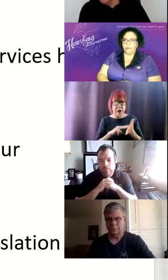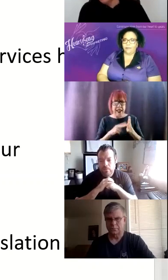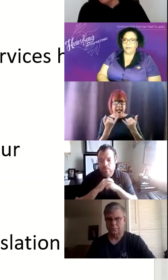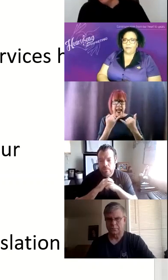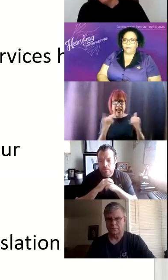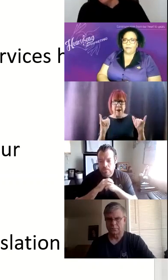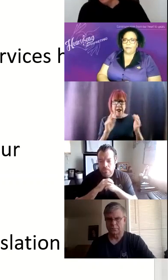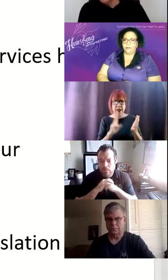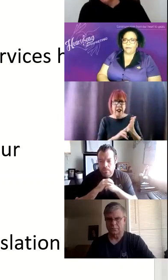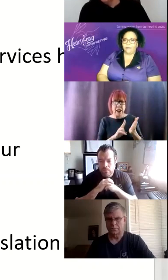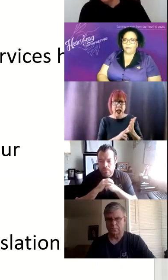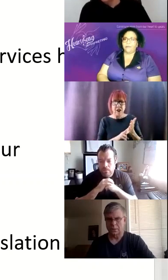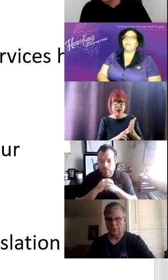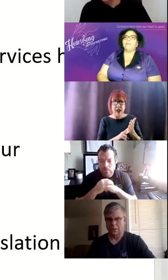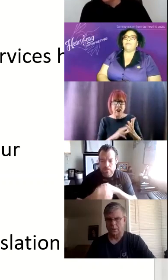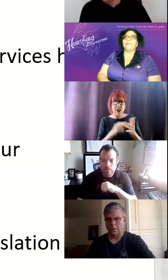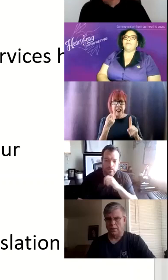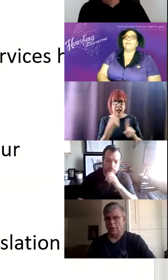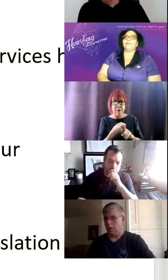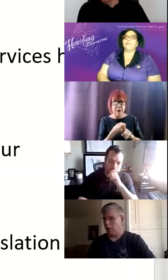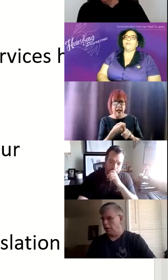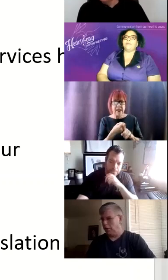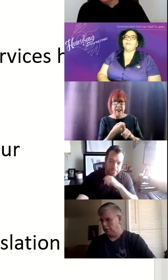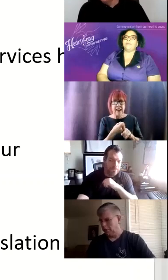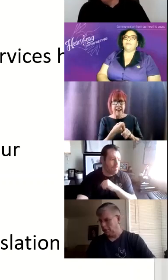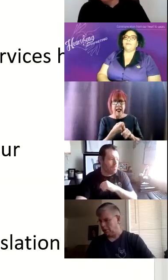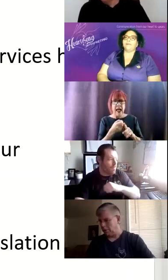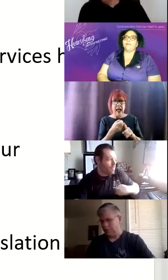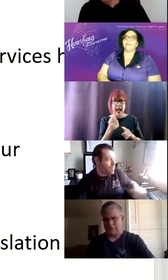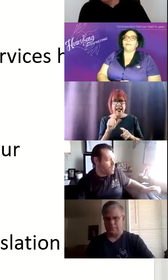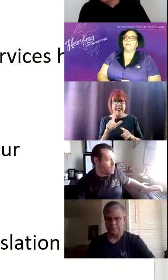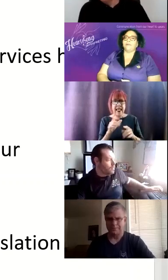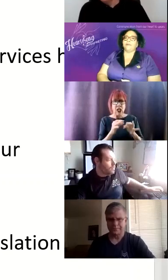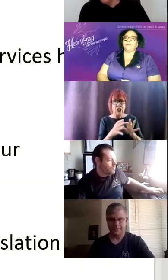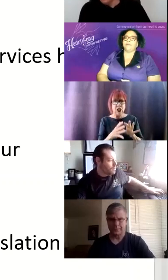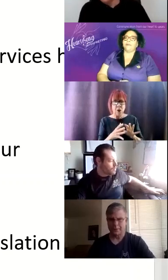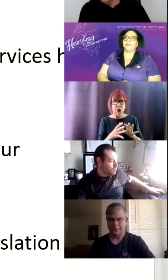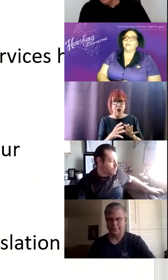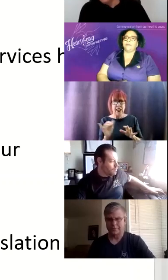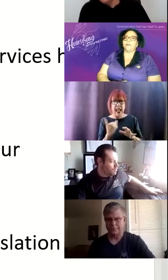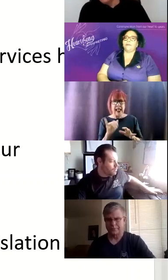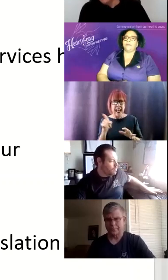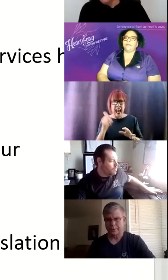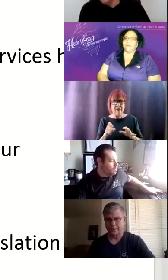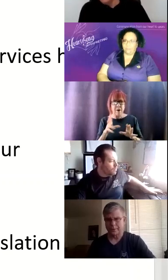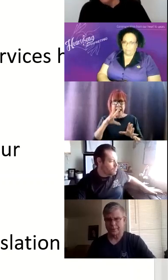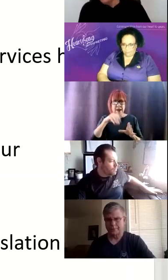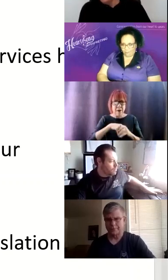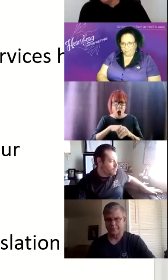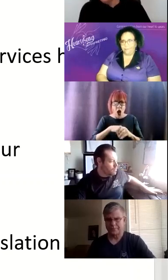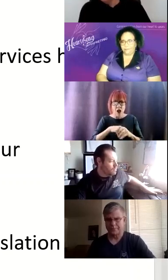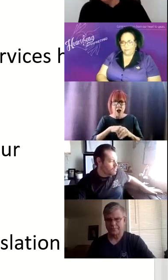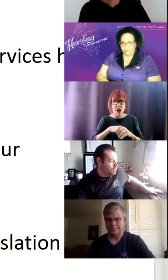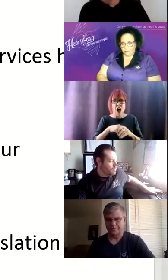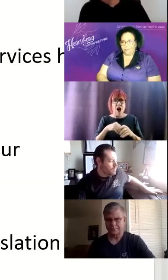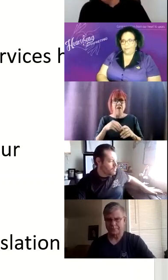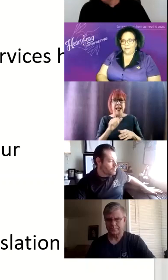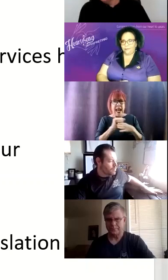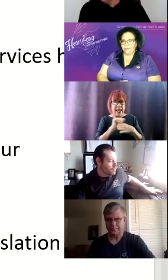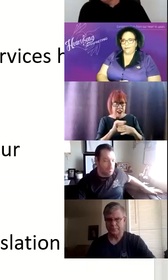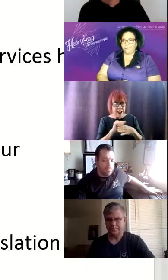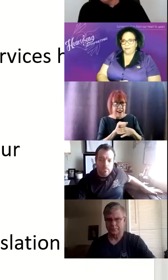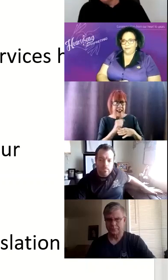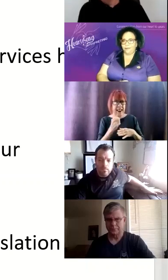contractors impacting sign language interpreters and such that they have to be part of an agency, or if they